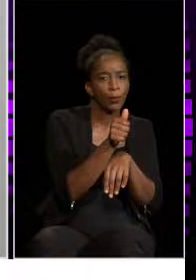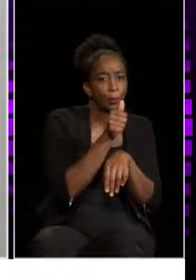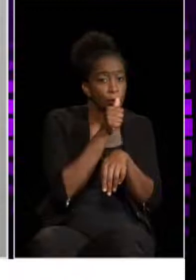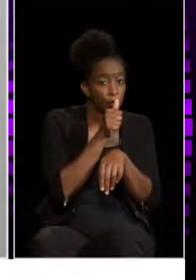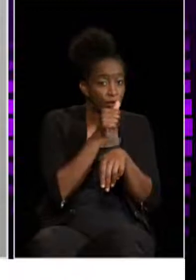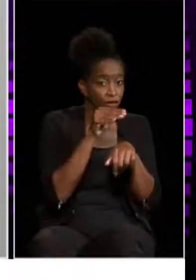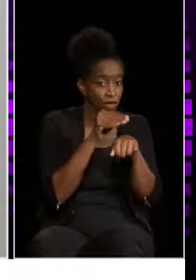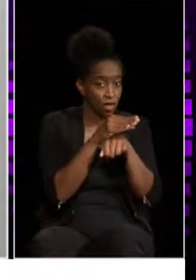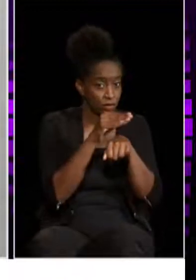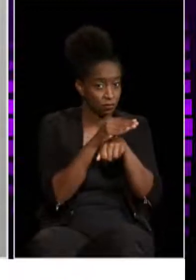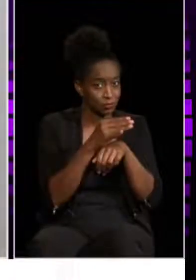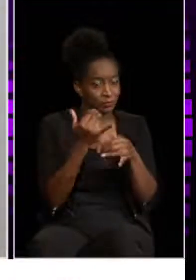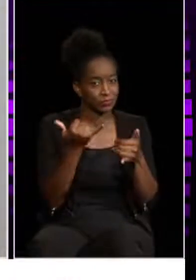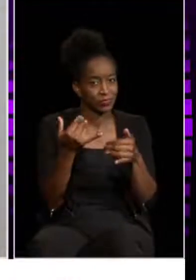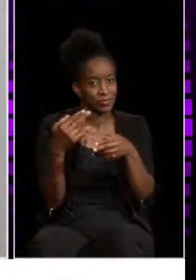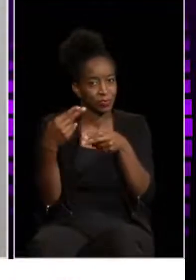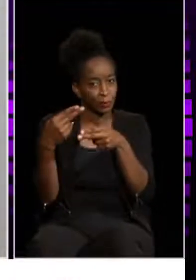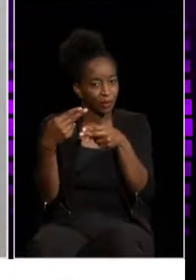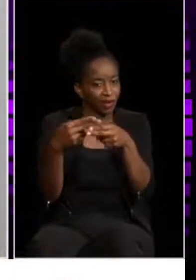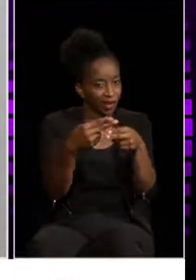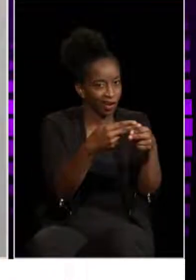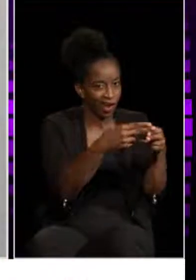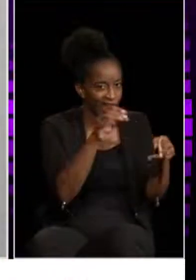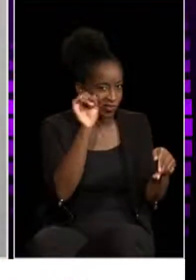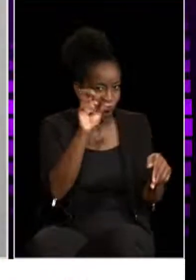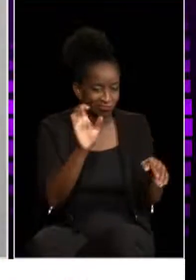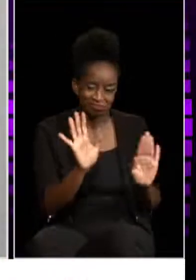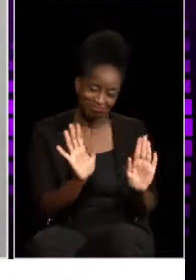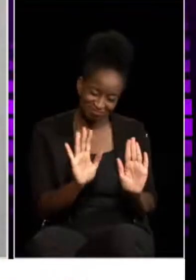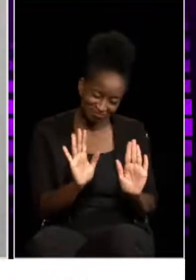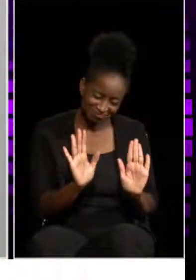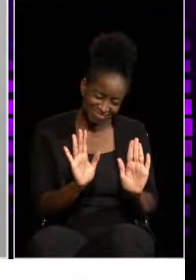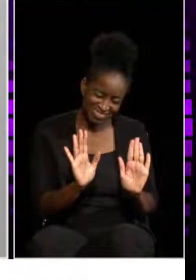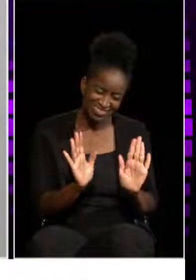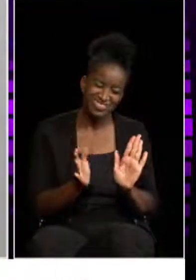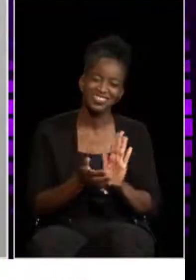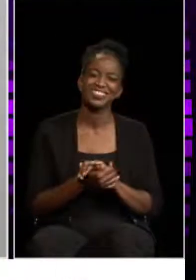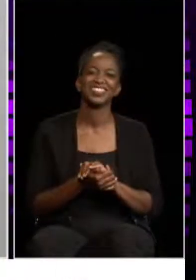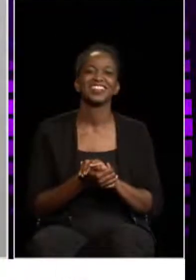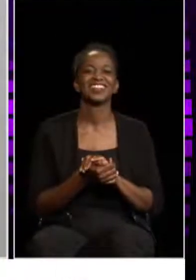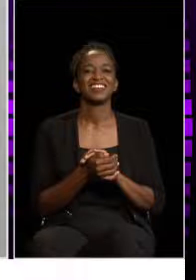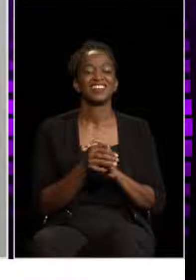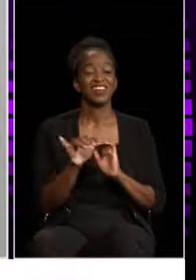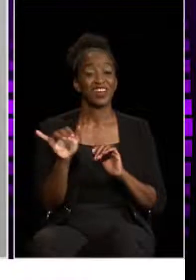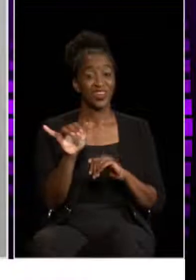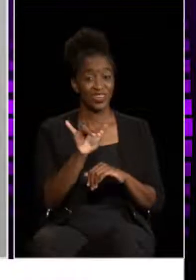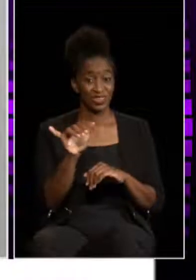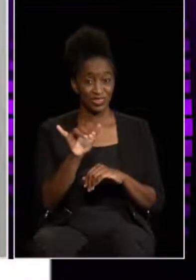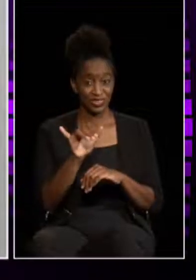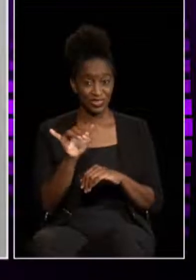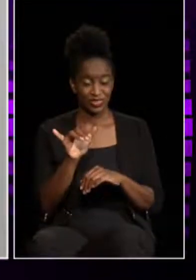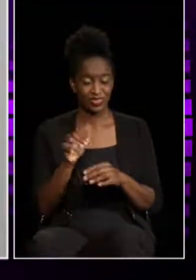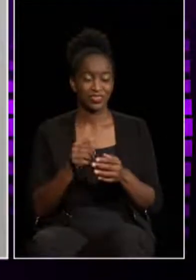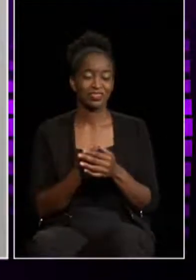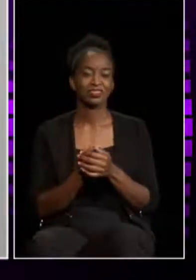I'm not going to call any names because I'm not promoting anybody. But then publicly, like as I was